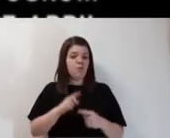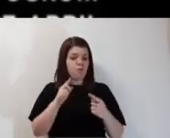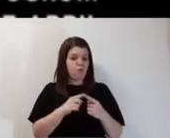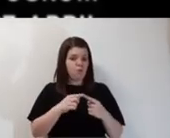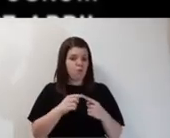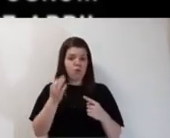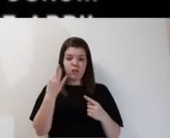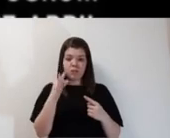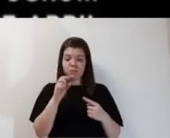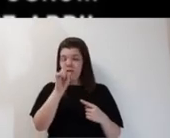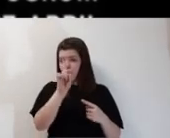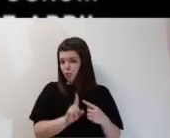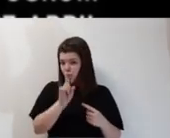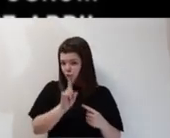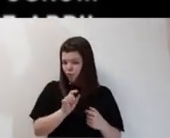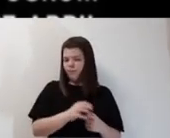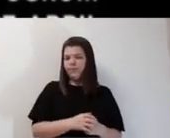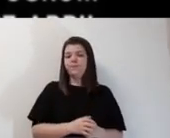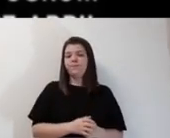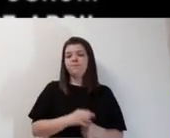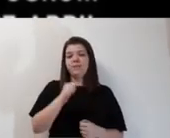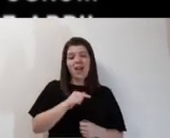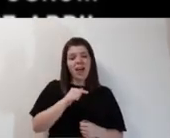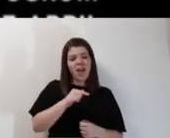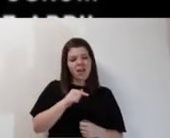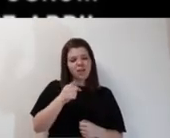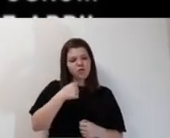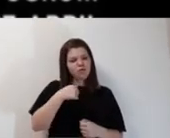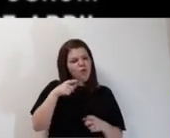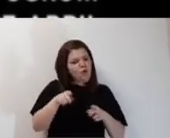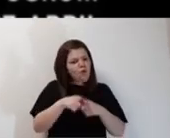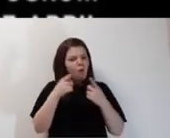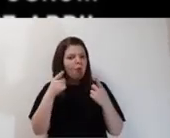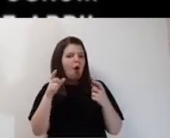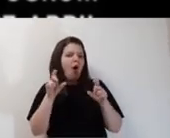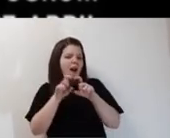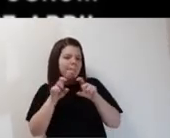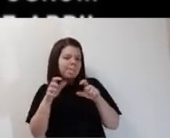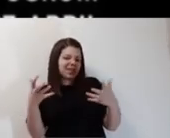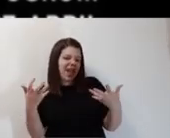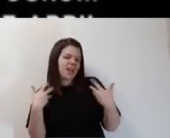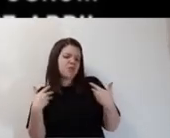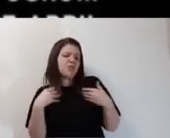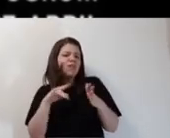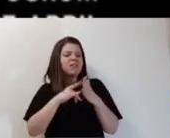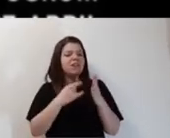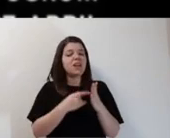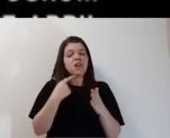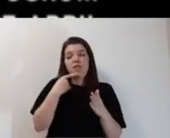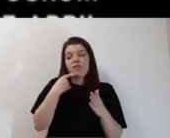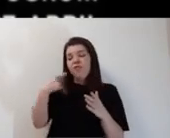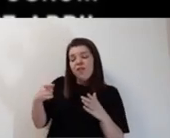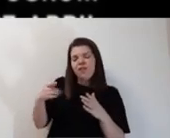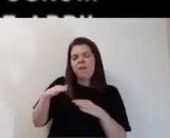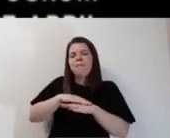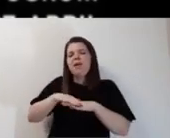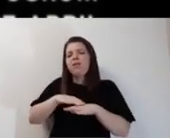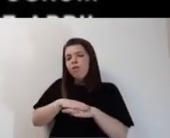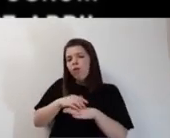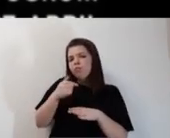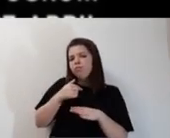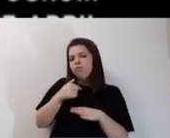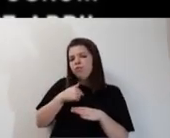magic of the projects, of the process. First video, according to Sprint 1, I simulate I was the